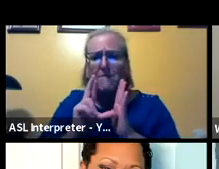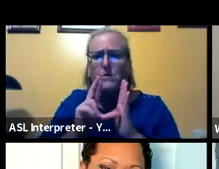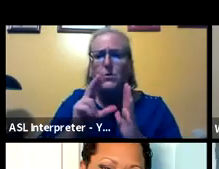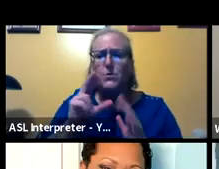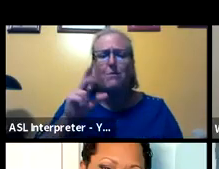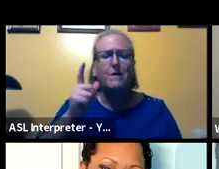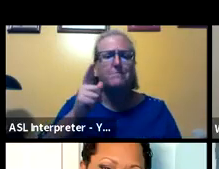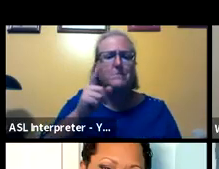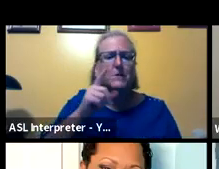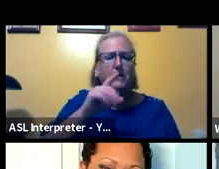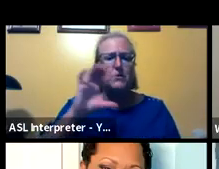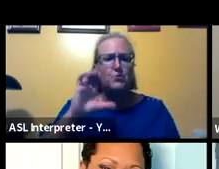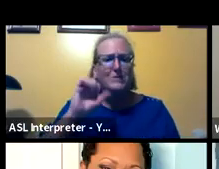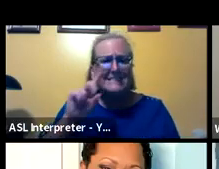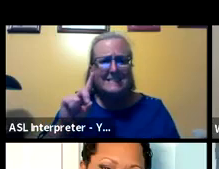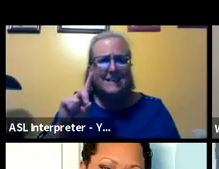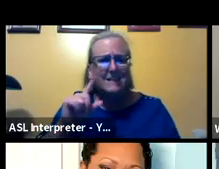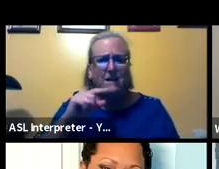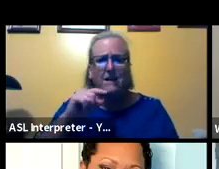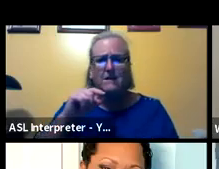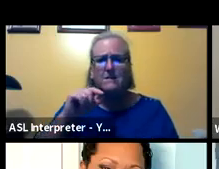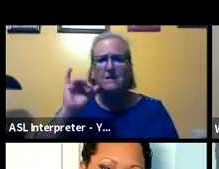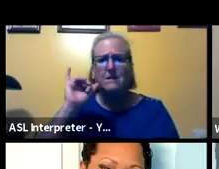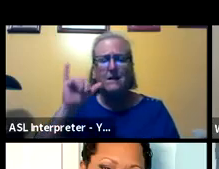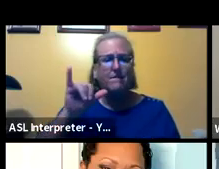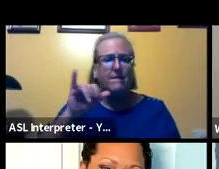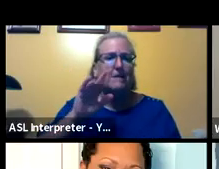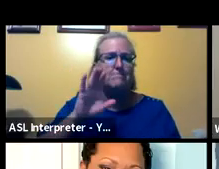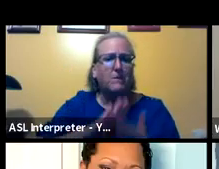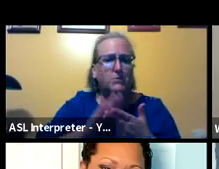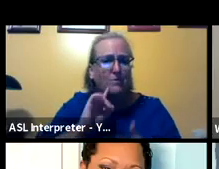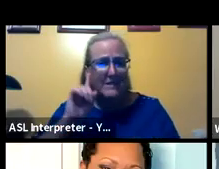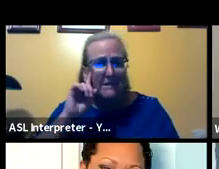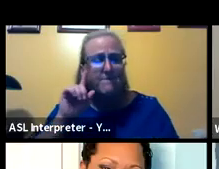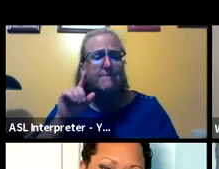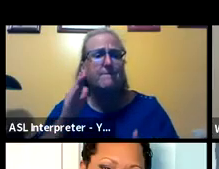main 3,300, the School for the Deaf,